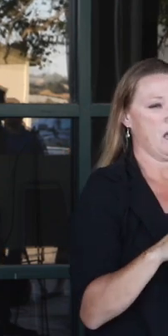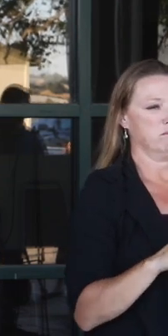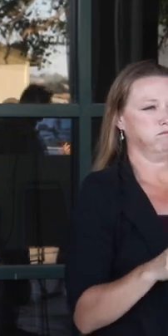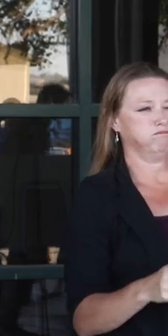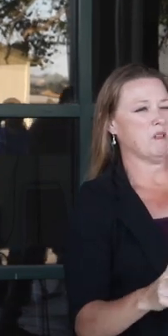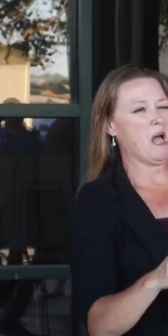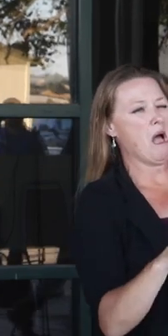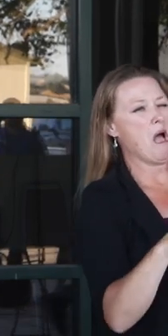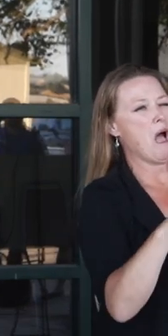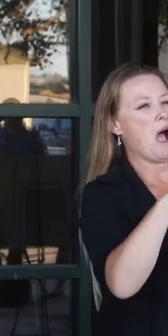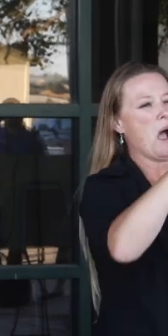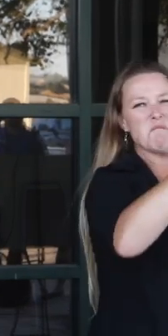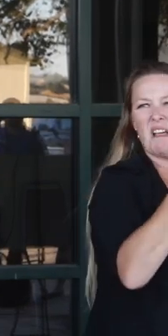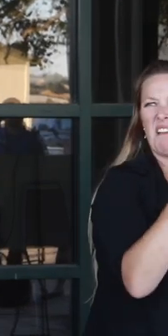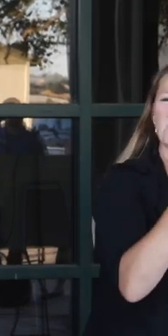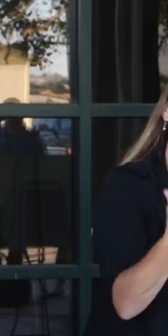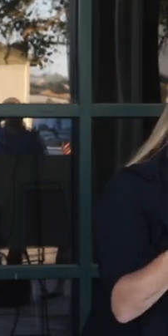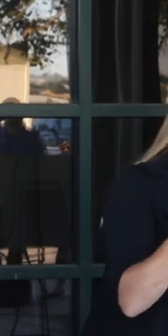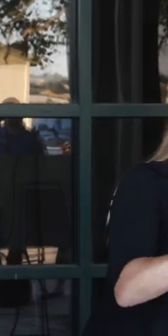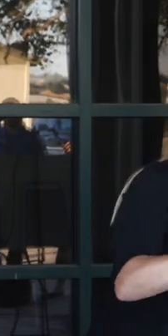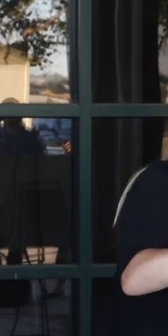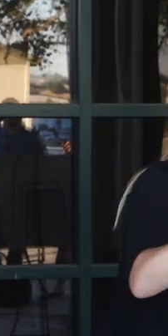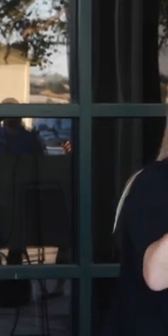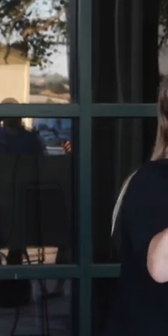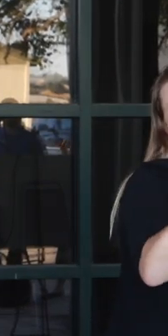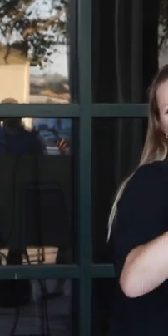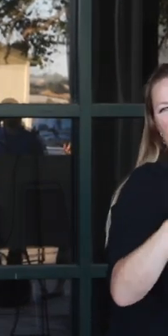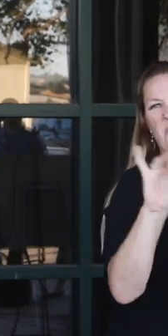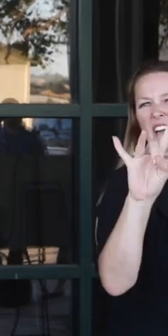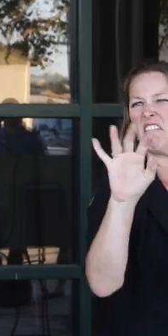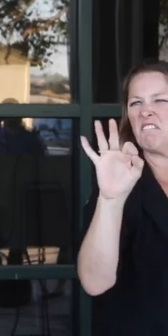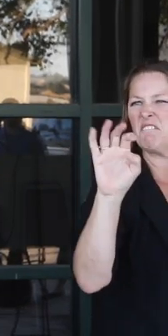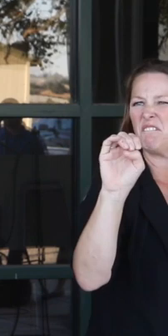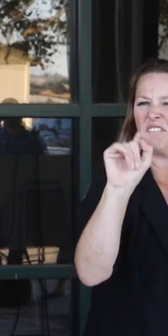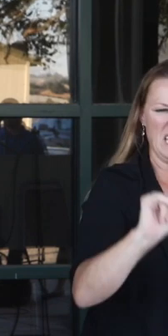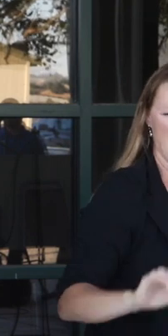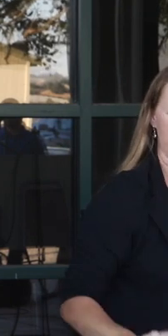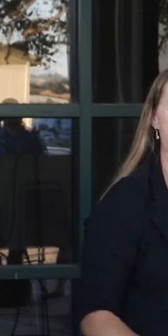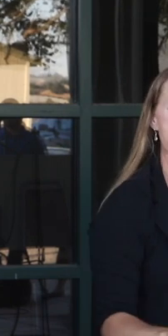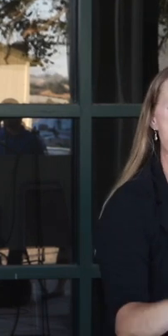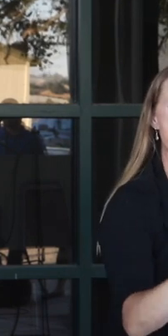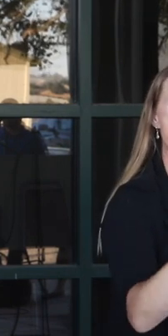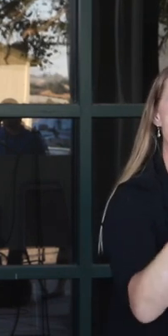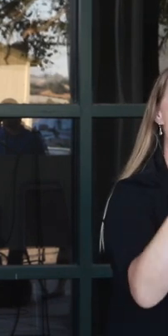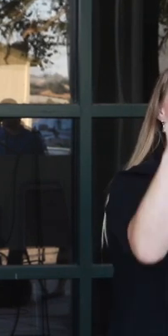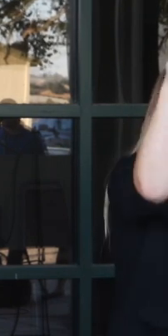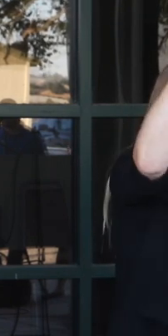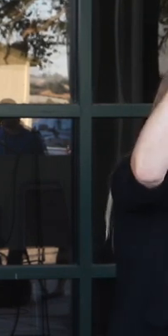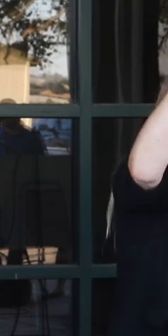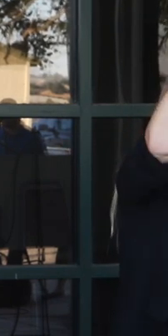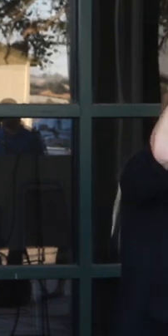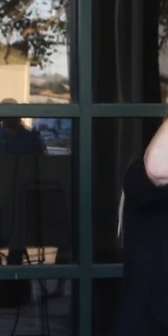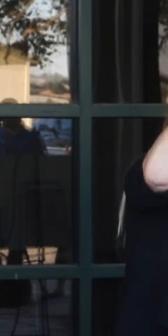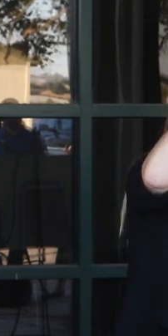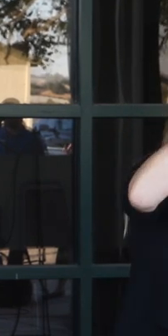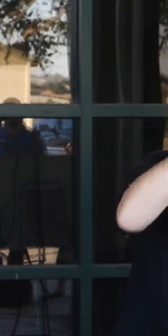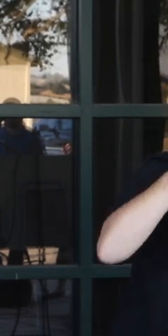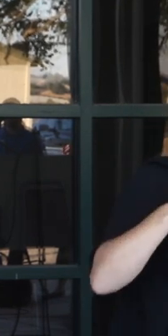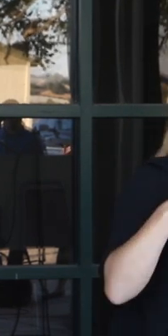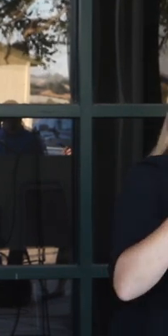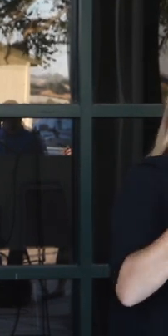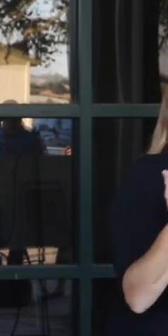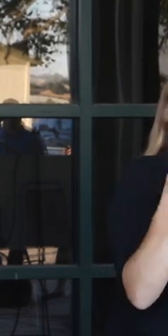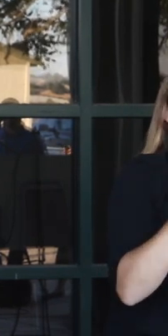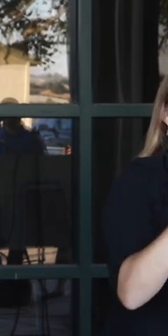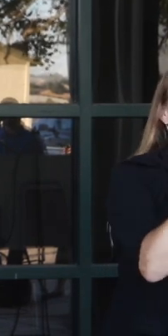would probably describe as just probably 5 to 8 feet, but steep. He reached the top of it and immediately